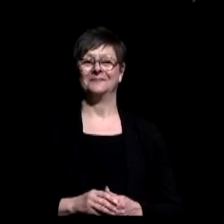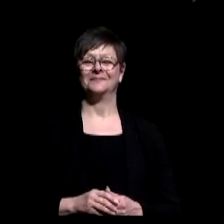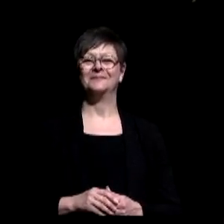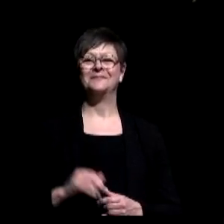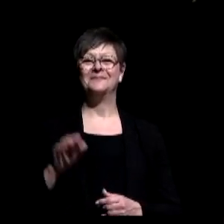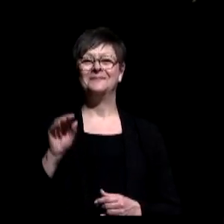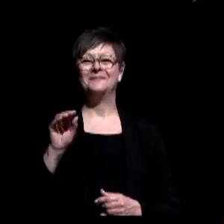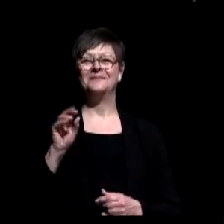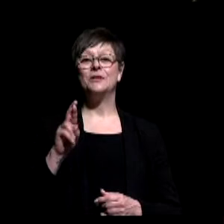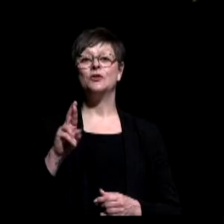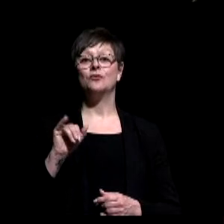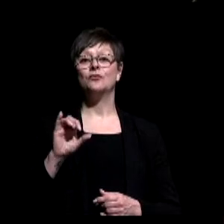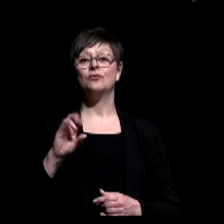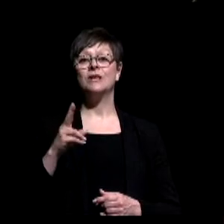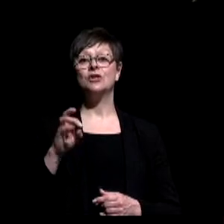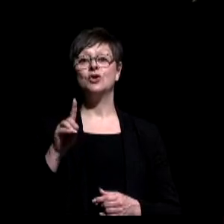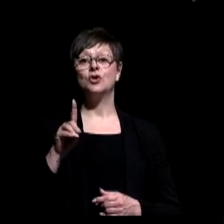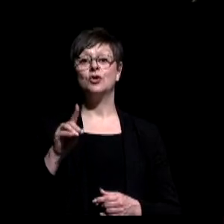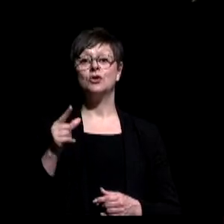Richard Galton.